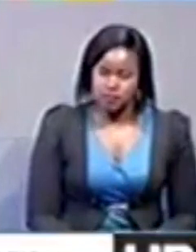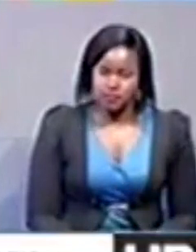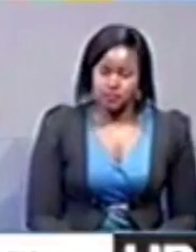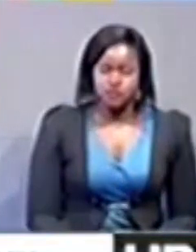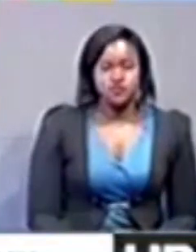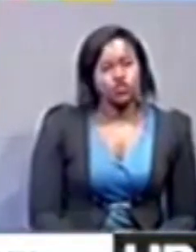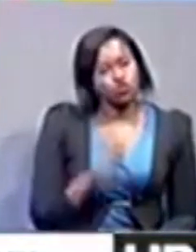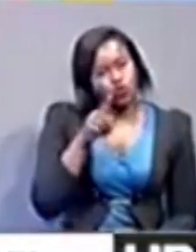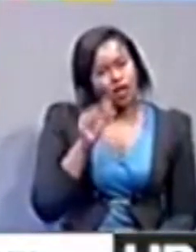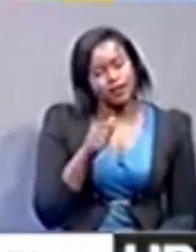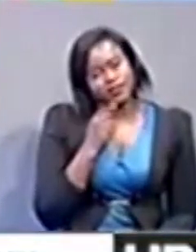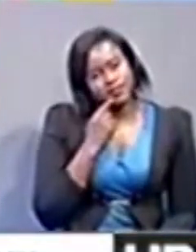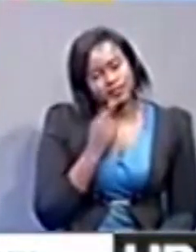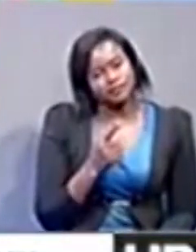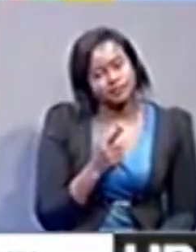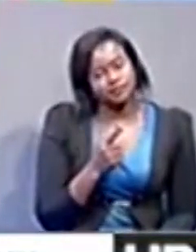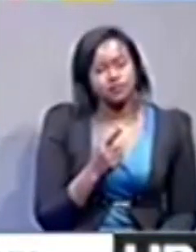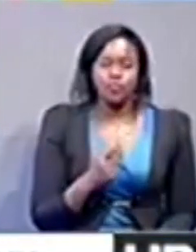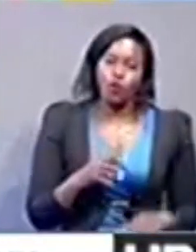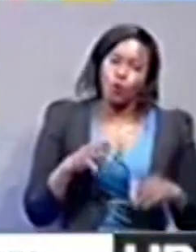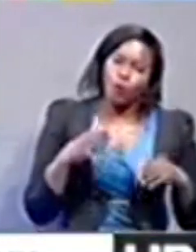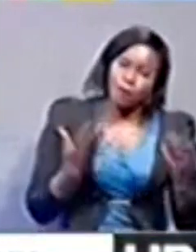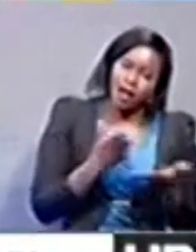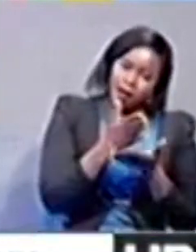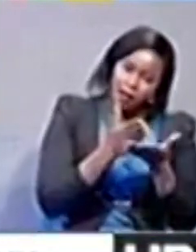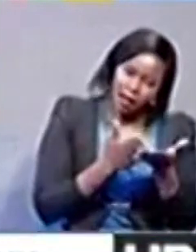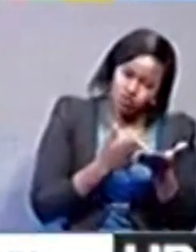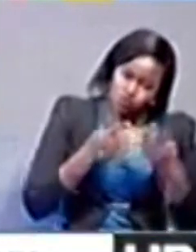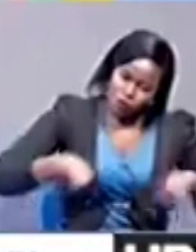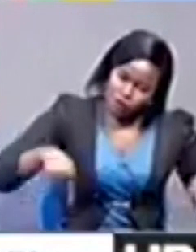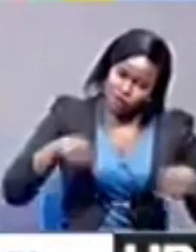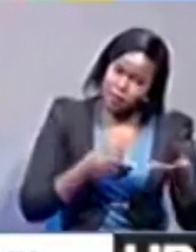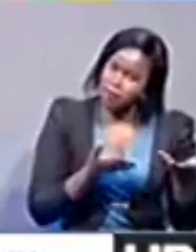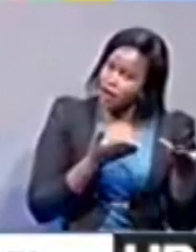You can say obaba mumufe wafa